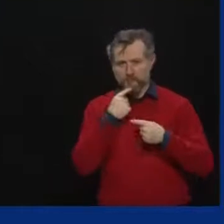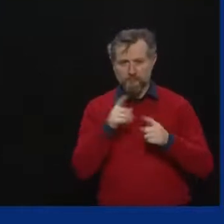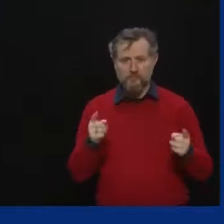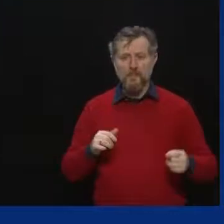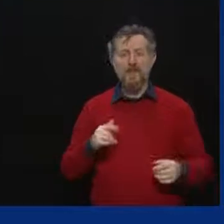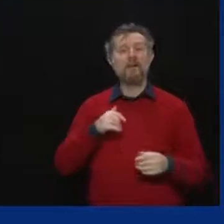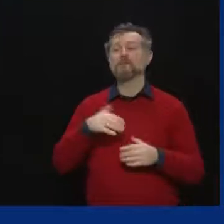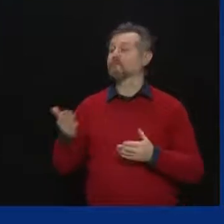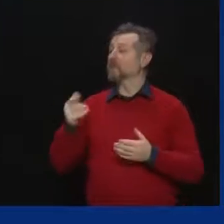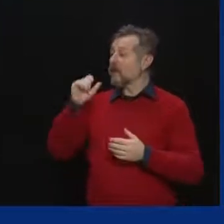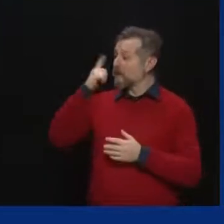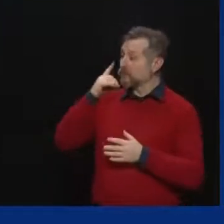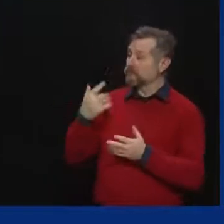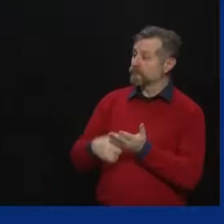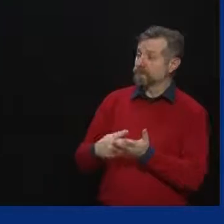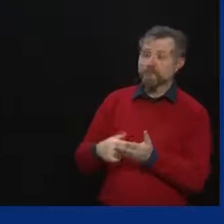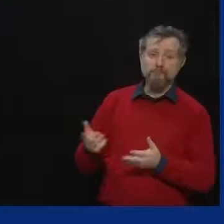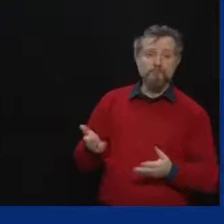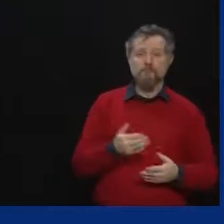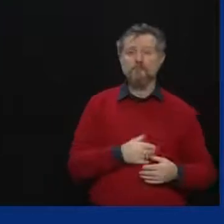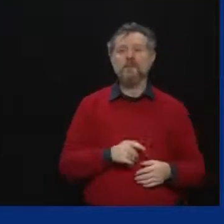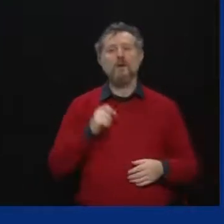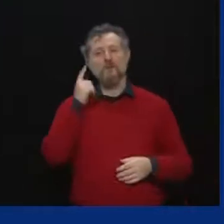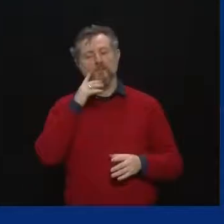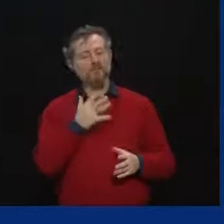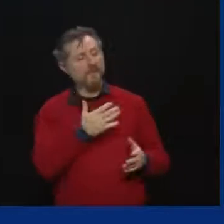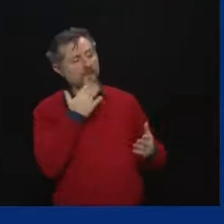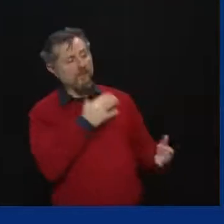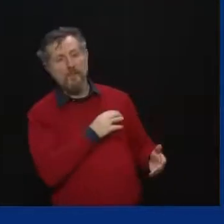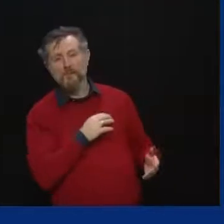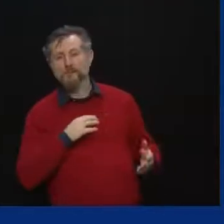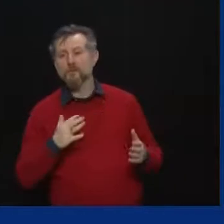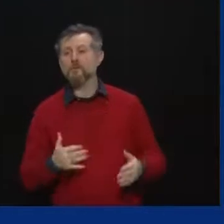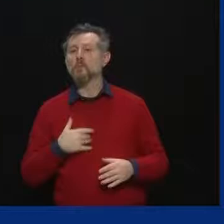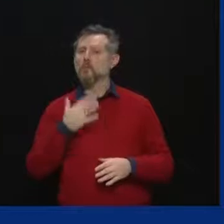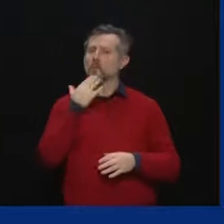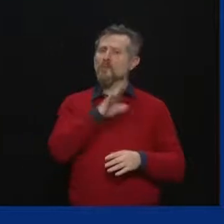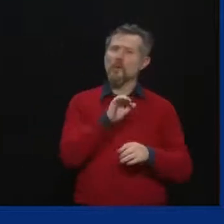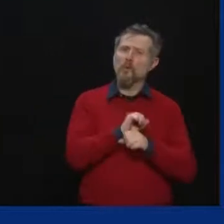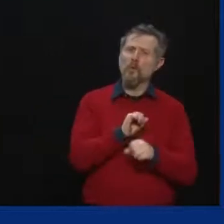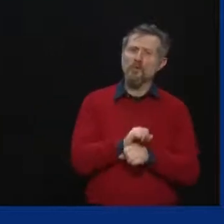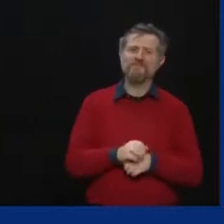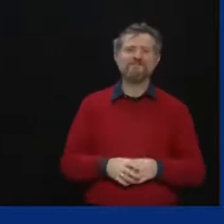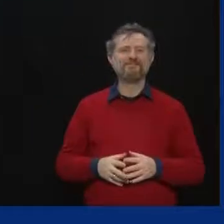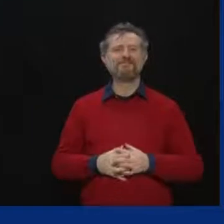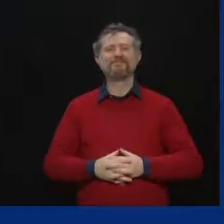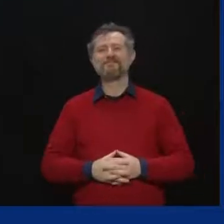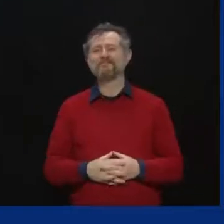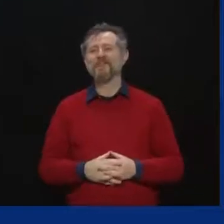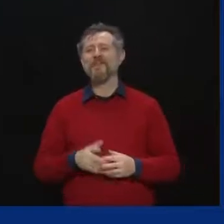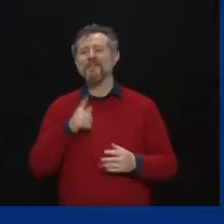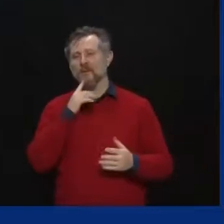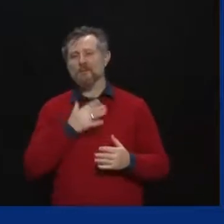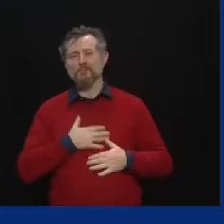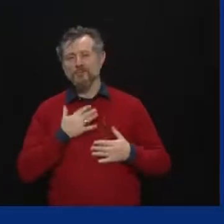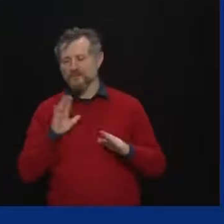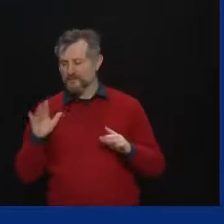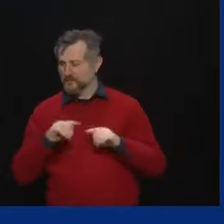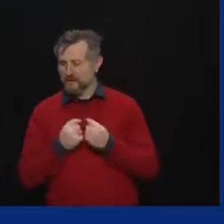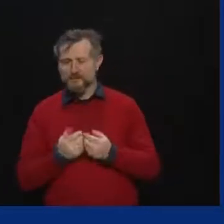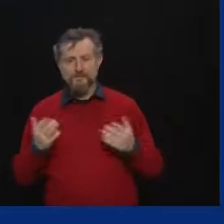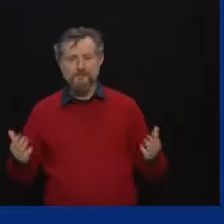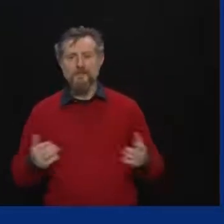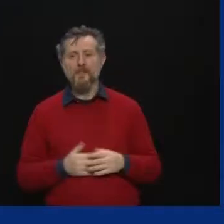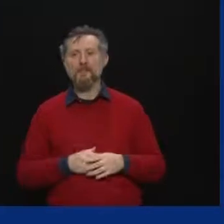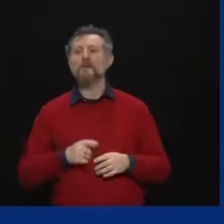governor. Thank you, Commissioner. I appreciate what you've done, and we'll continue to do. Please give our regard to your team as well. And as you heard, that we'll be